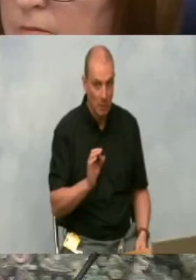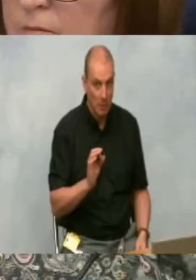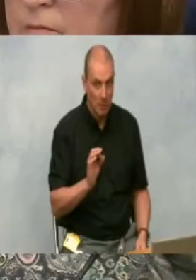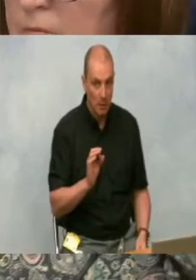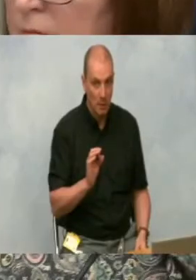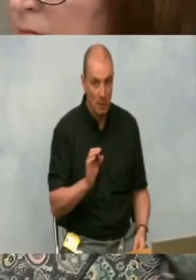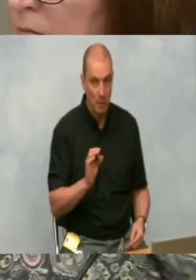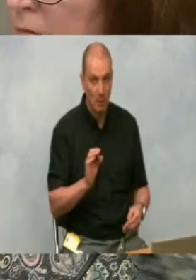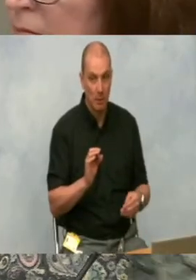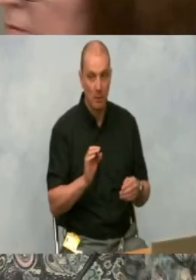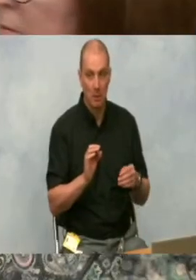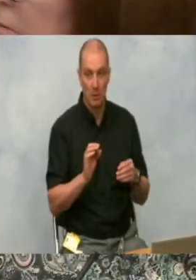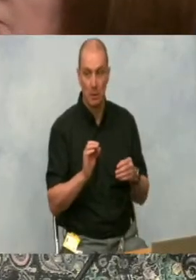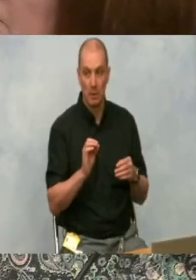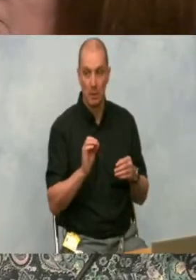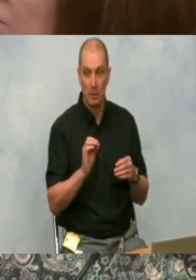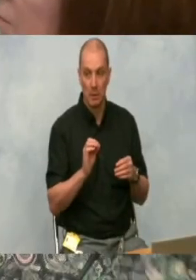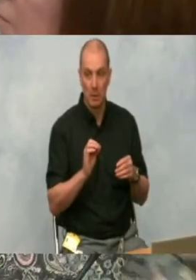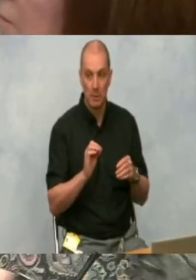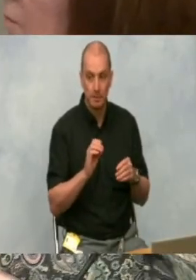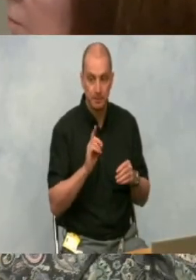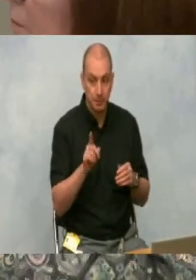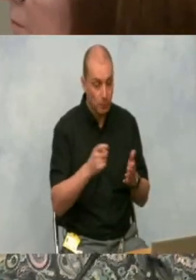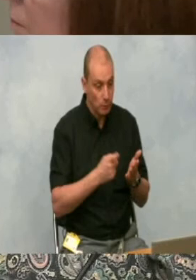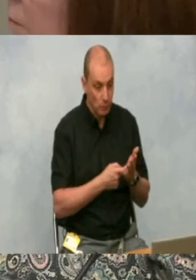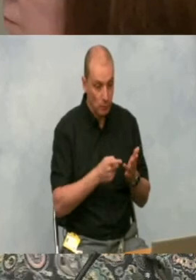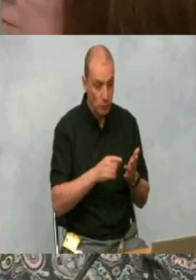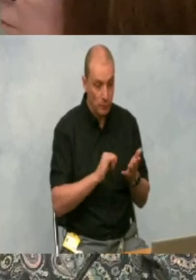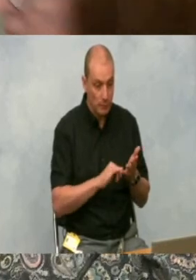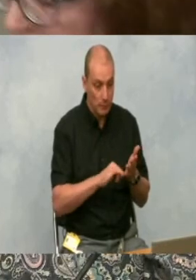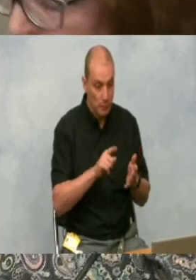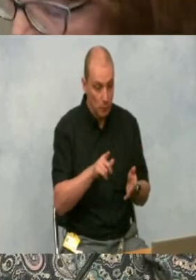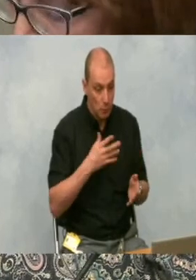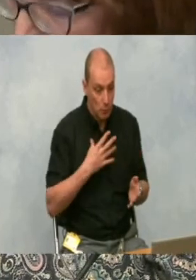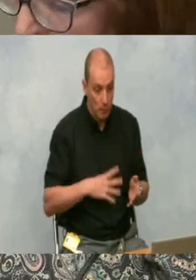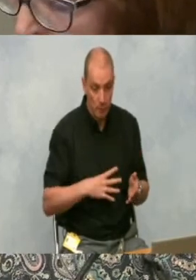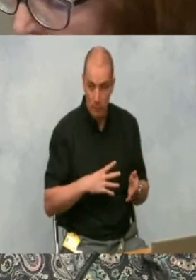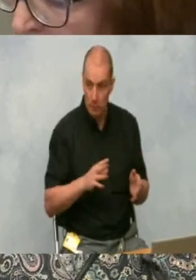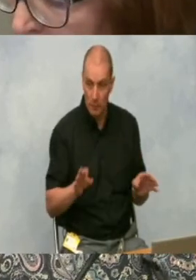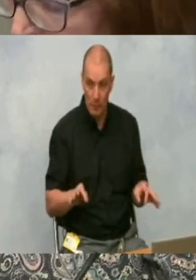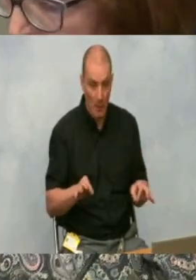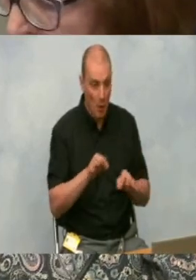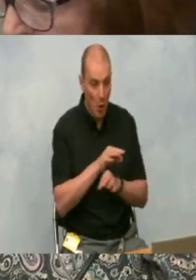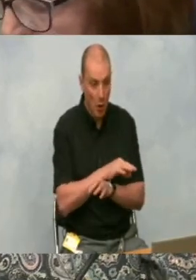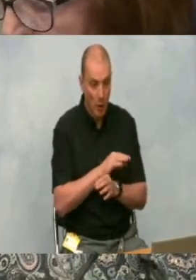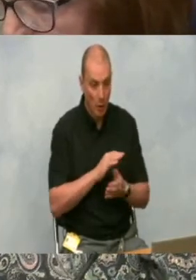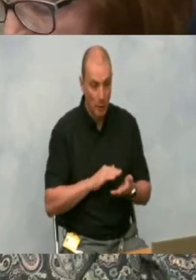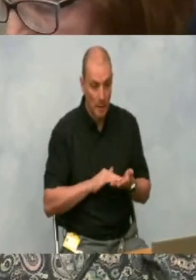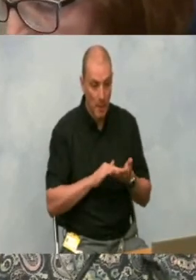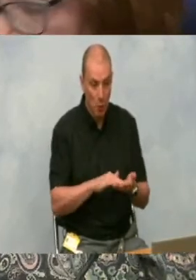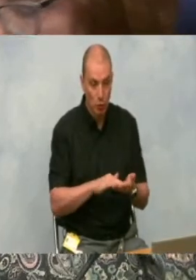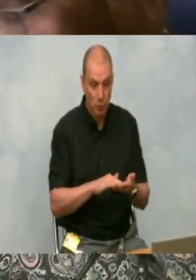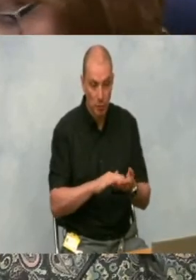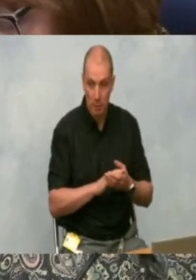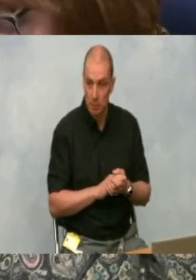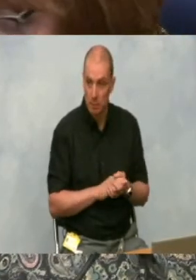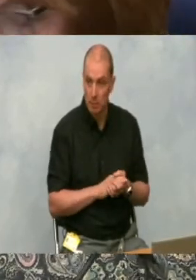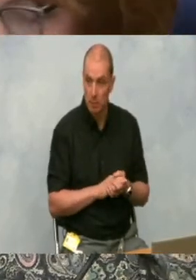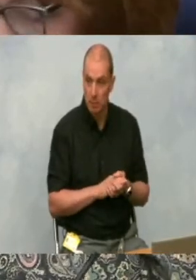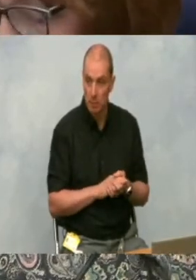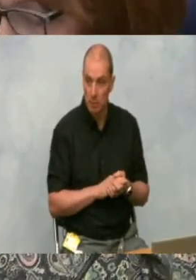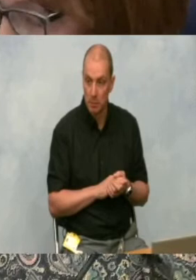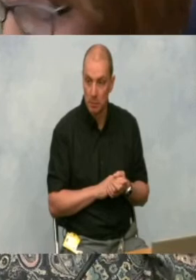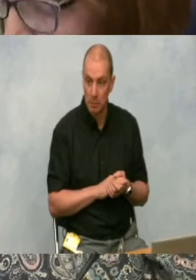Ross, do you want to make an alternative motion or amendment? Yeah, I just I